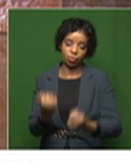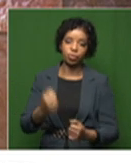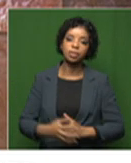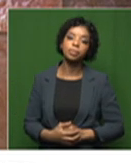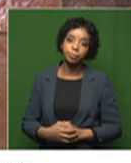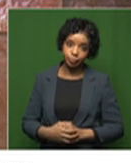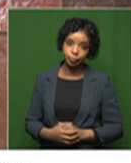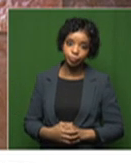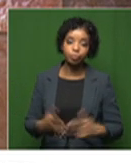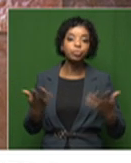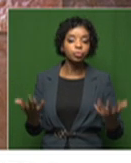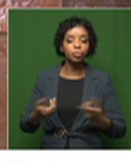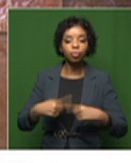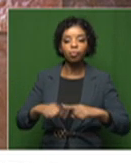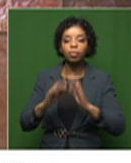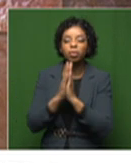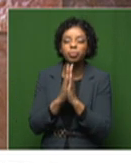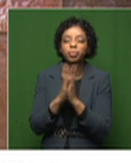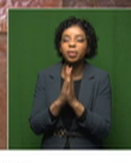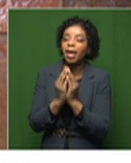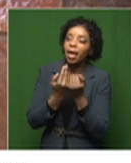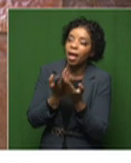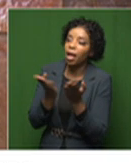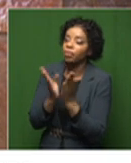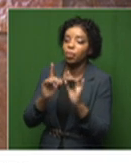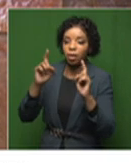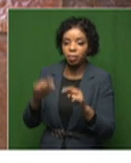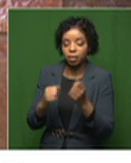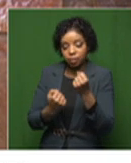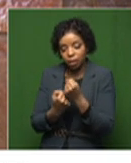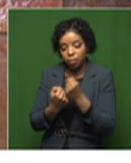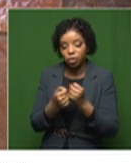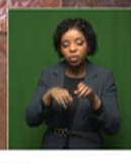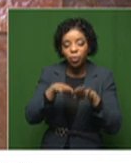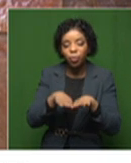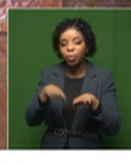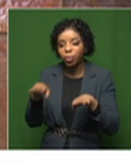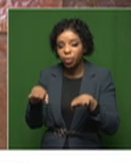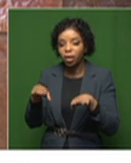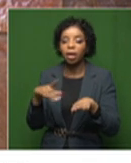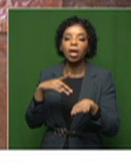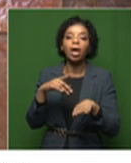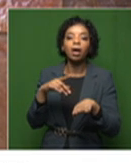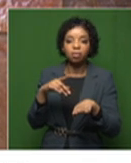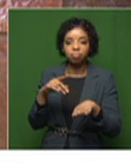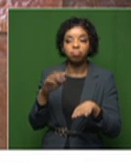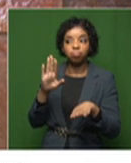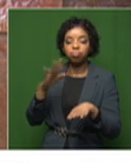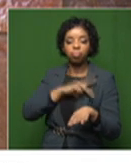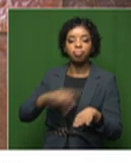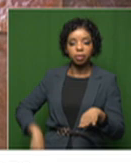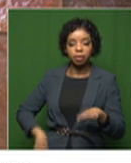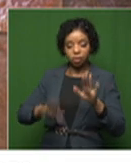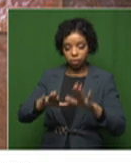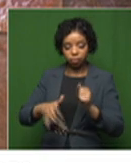call upon everyone to support the victims, as they call by the president of the country,